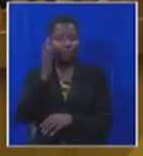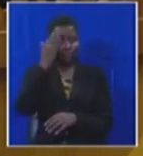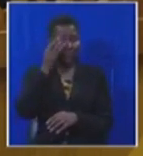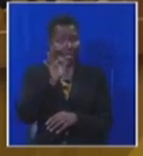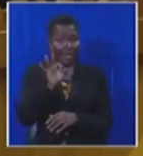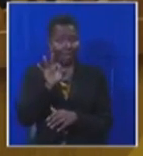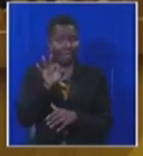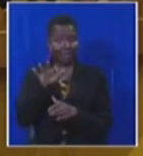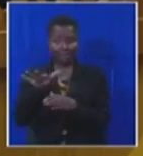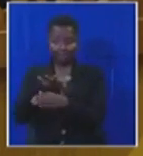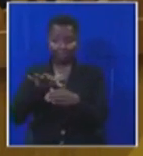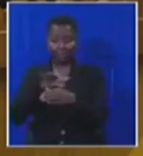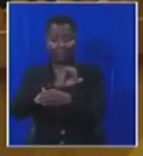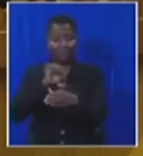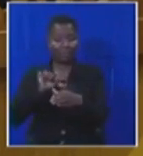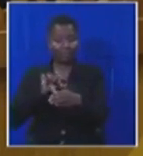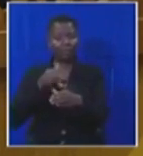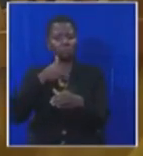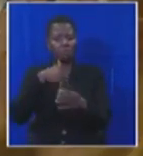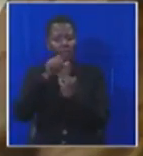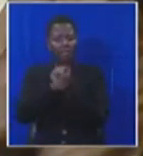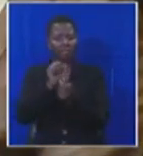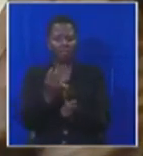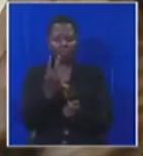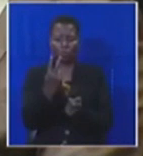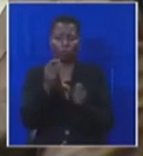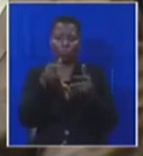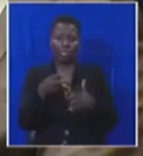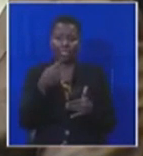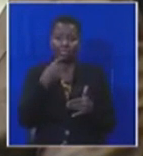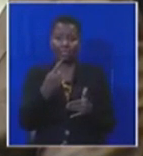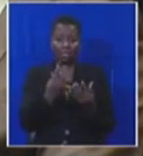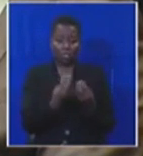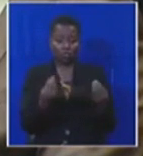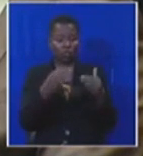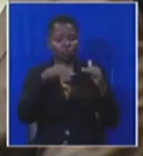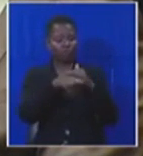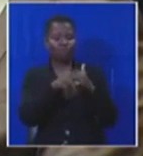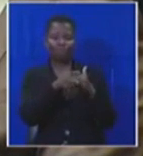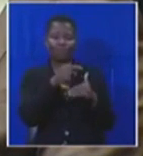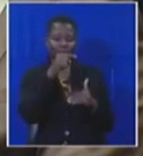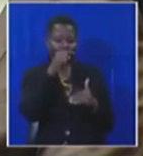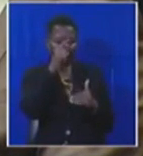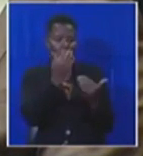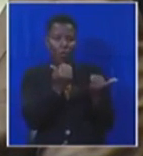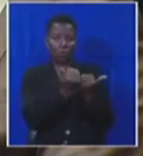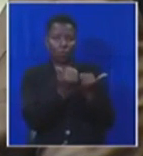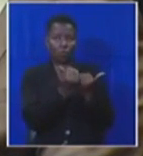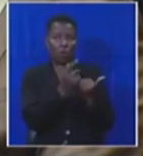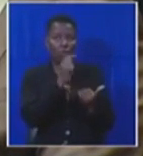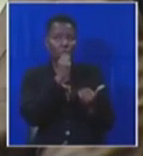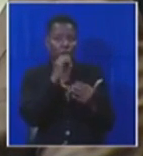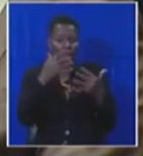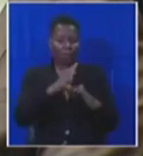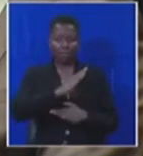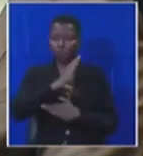there, they told us how SADTU teachers, they drop their own children off at former Model C schools in the morning, and then they go on strike for